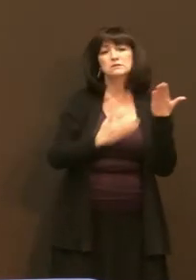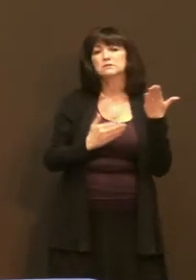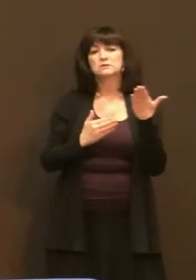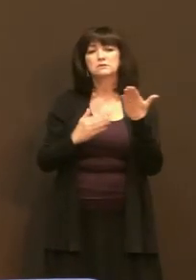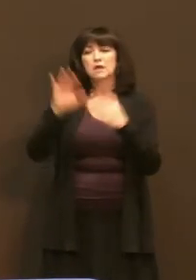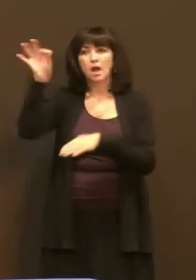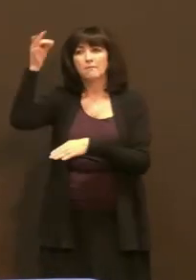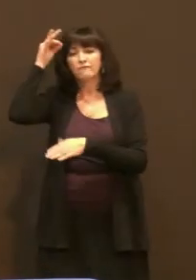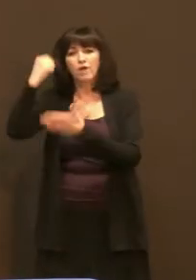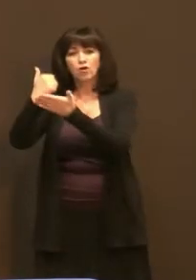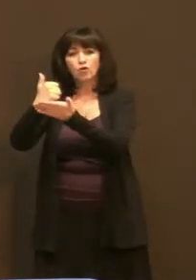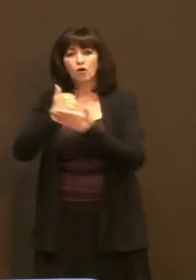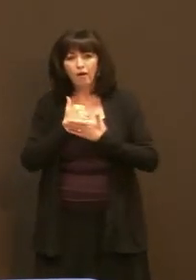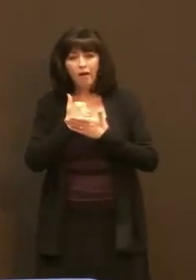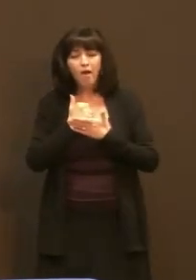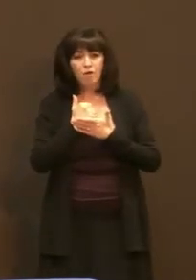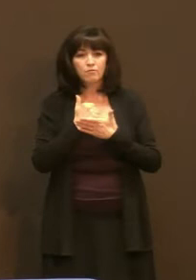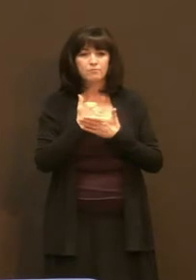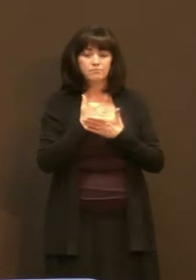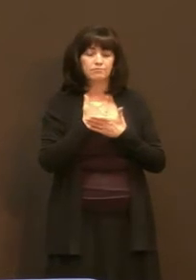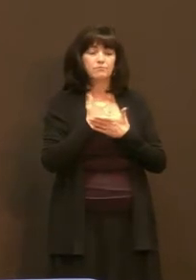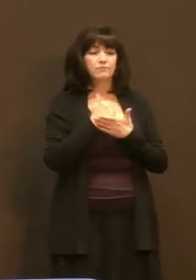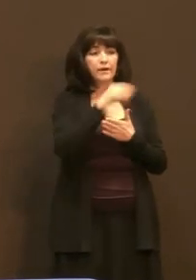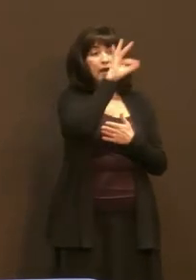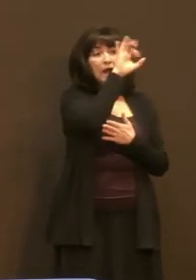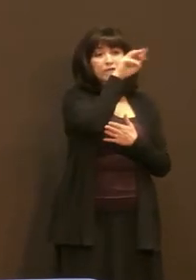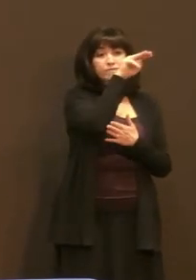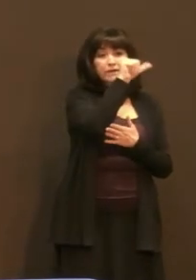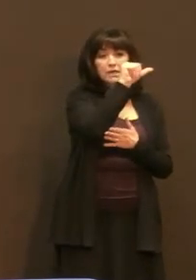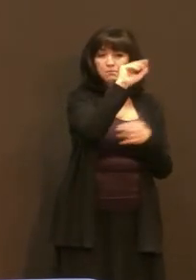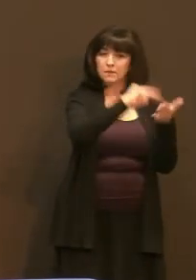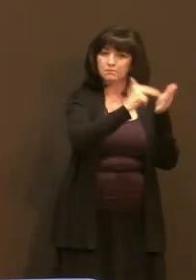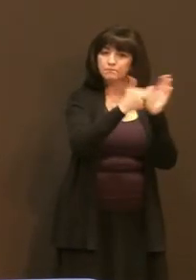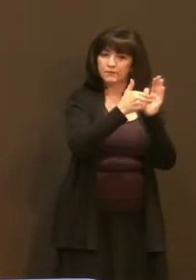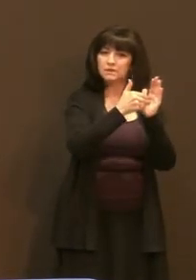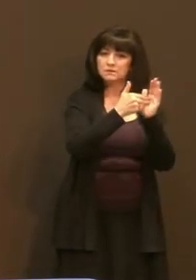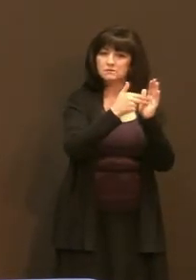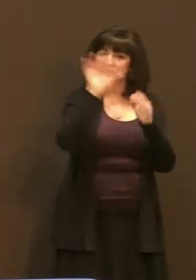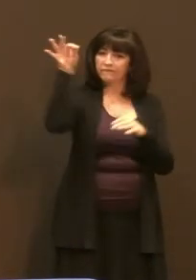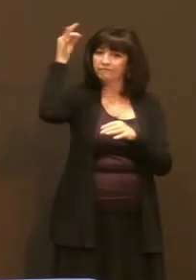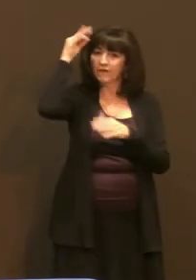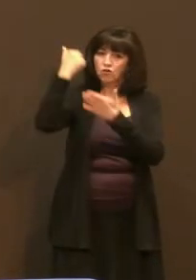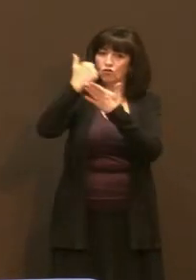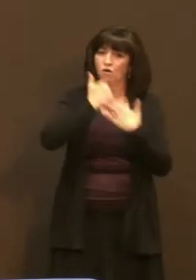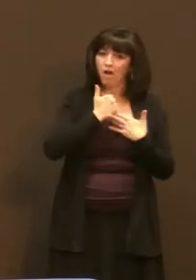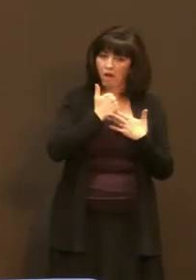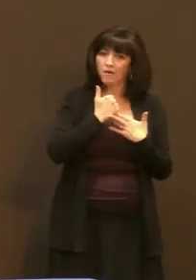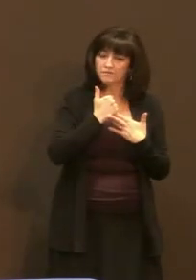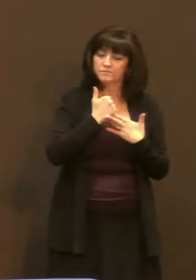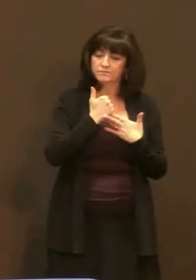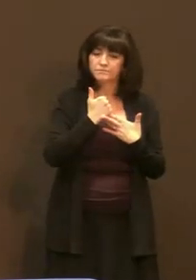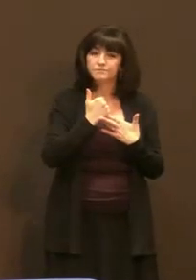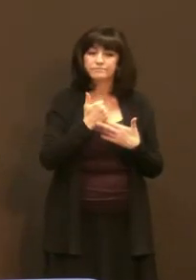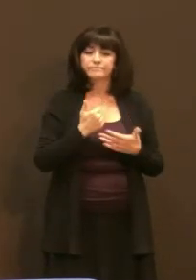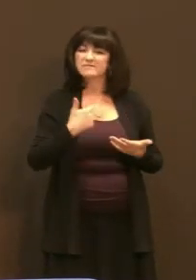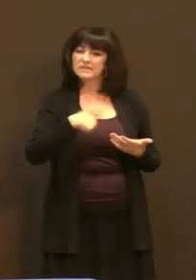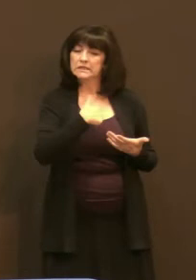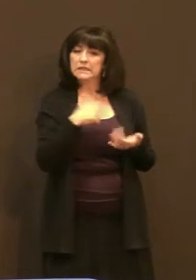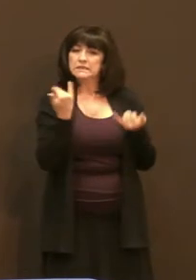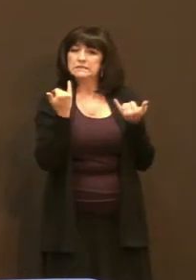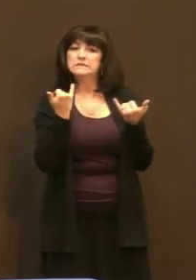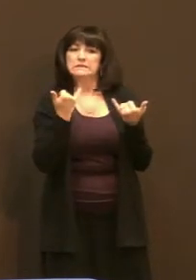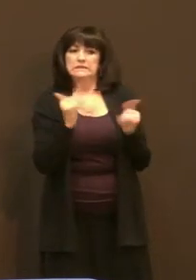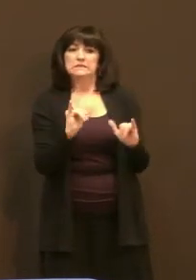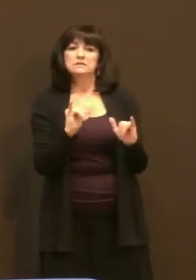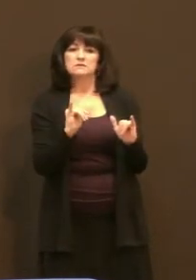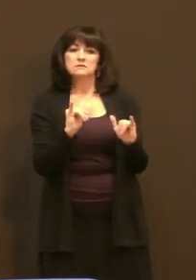we get supported by. Yeah, I would just say that it's, we're still waiting for specific guidance from Treasury on